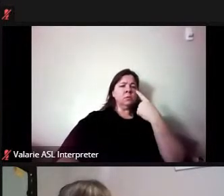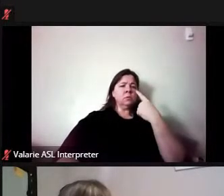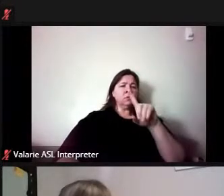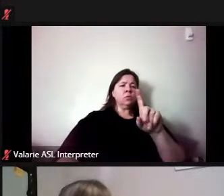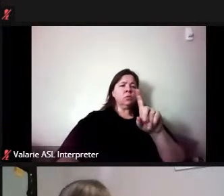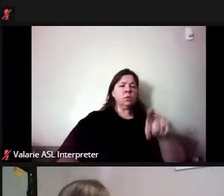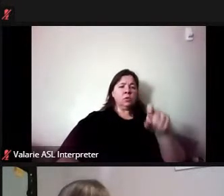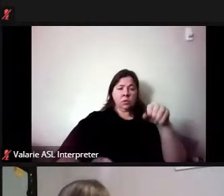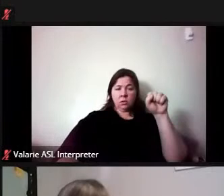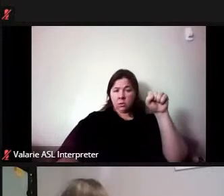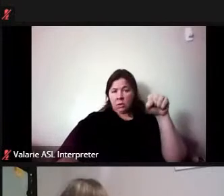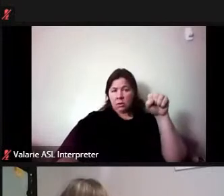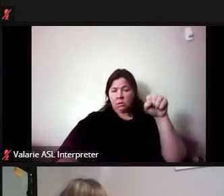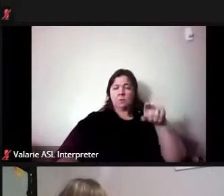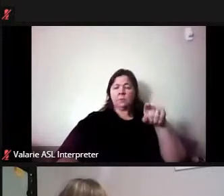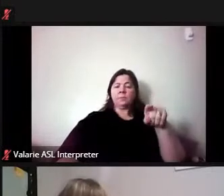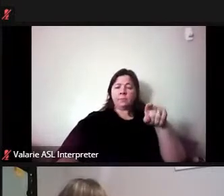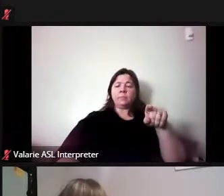Yes.